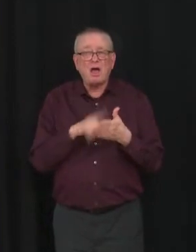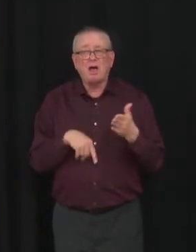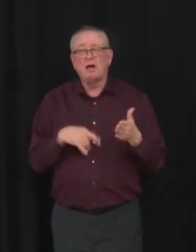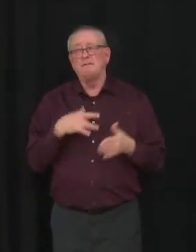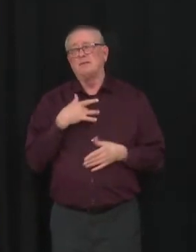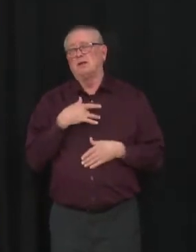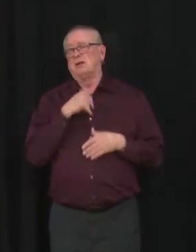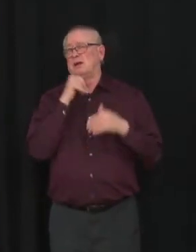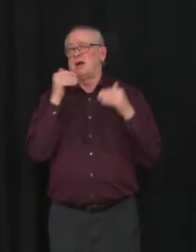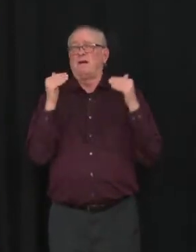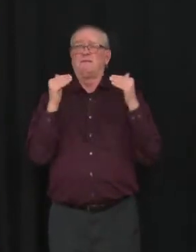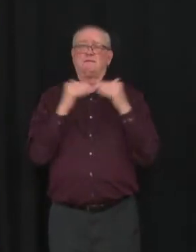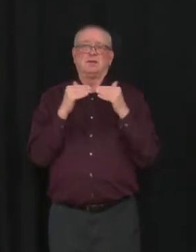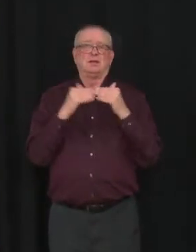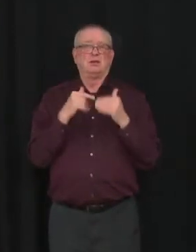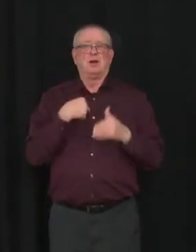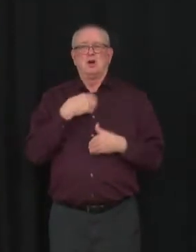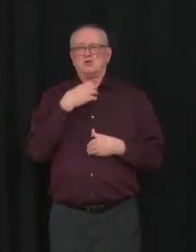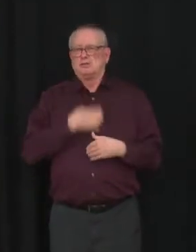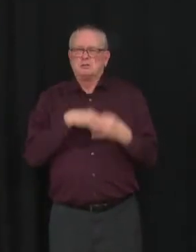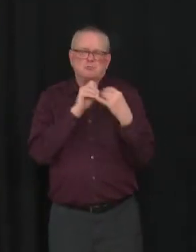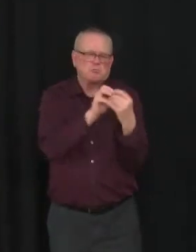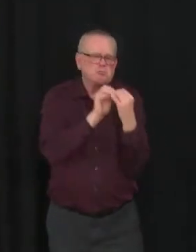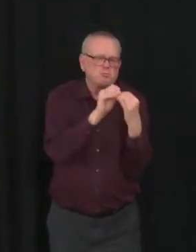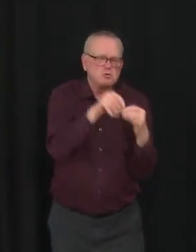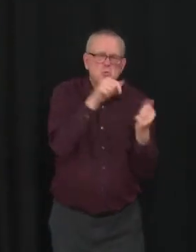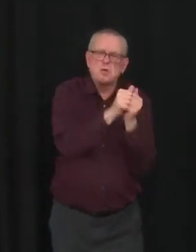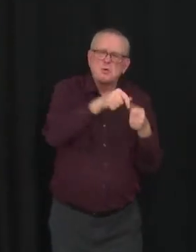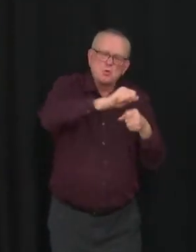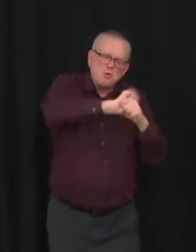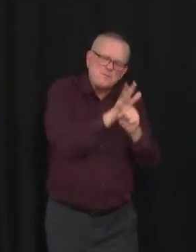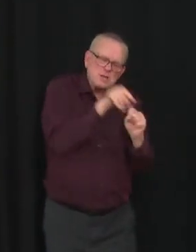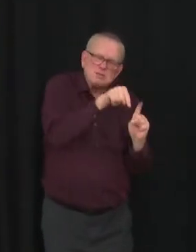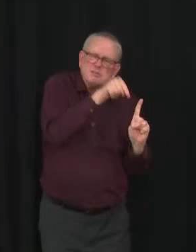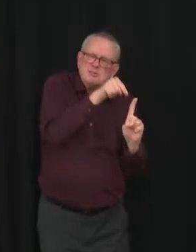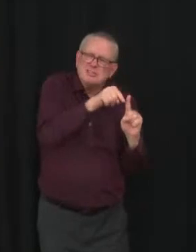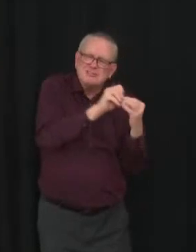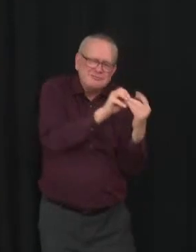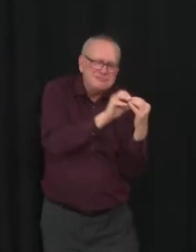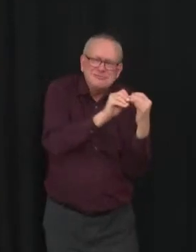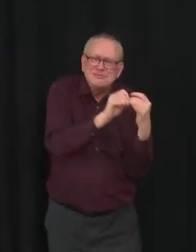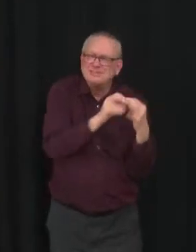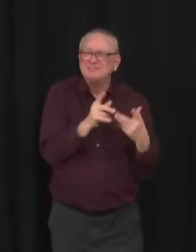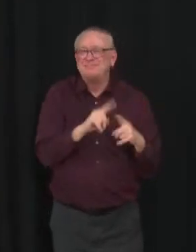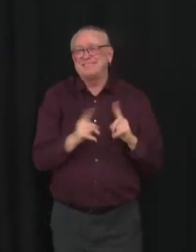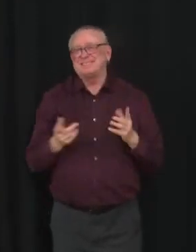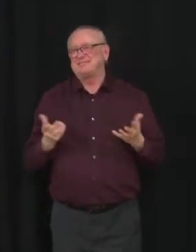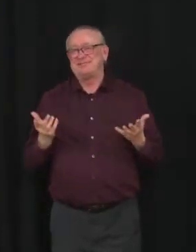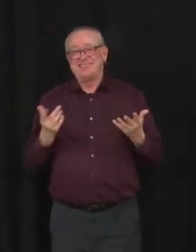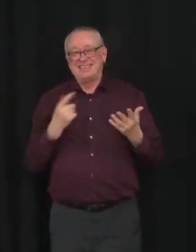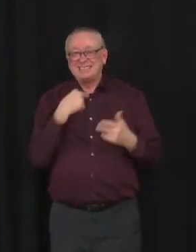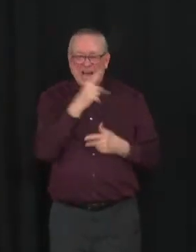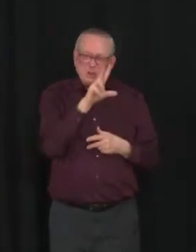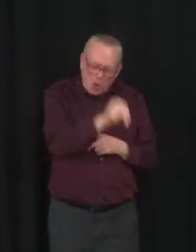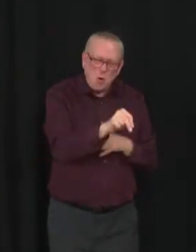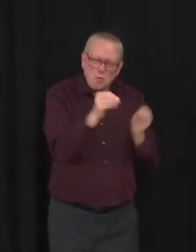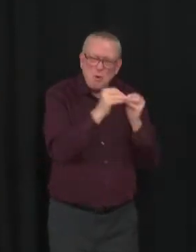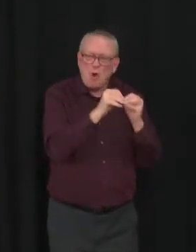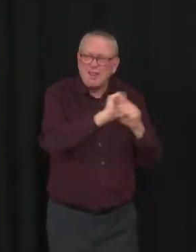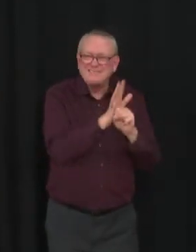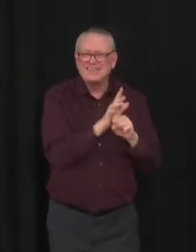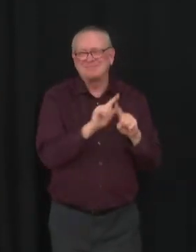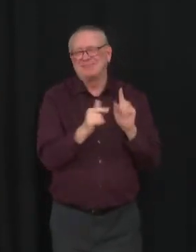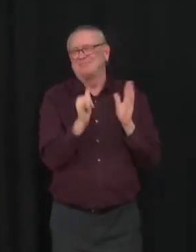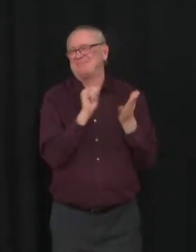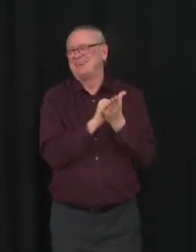would be the time to say an absolute no. Unfortunately, there is no negotiating with a virus. All we can do